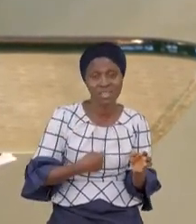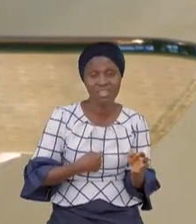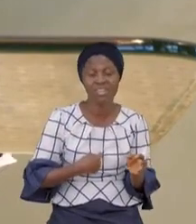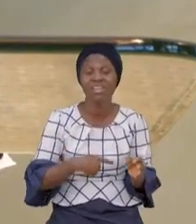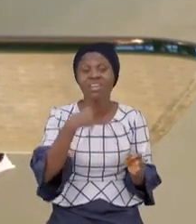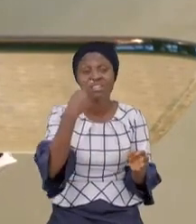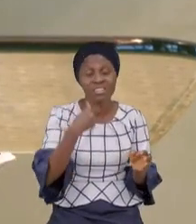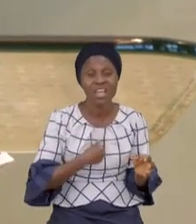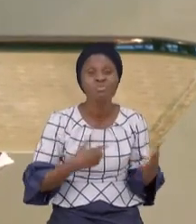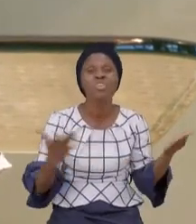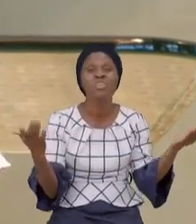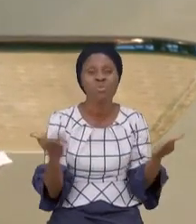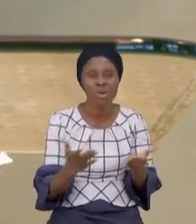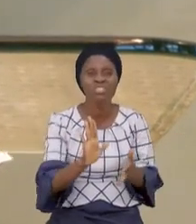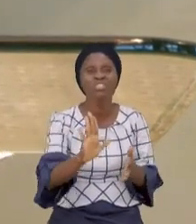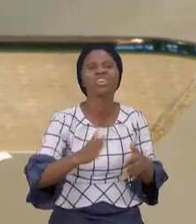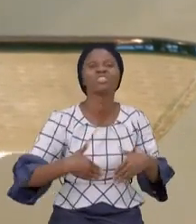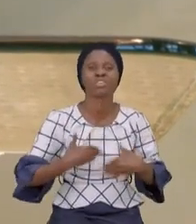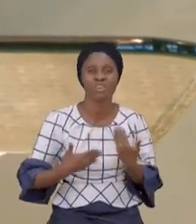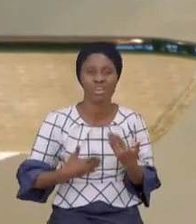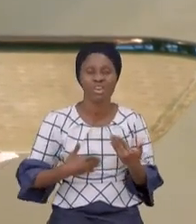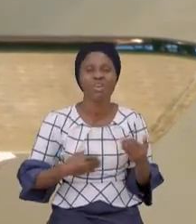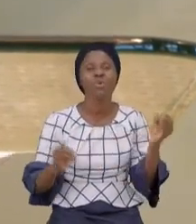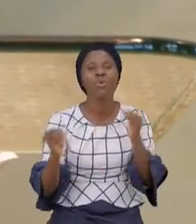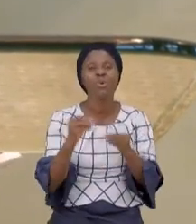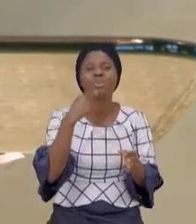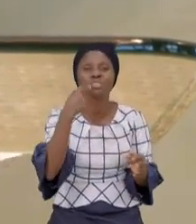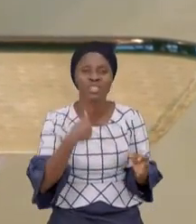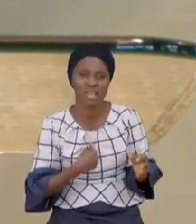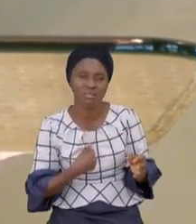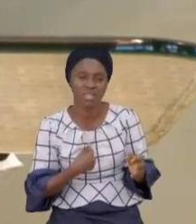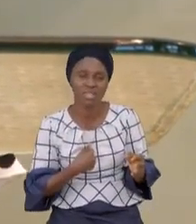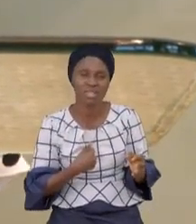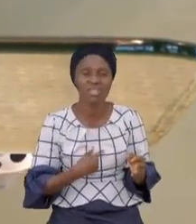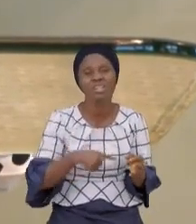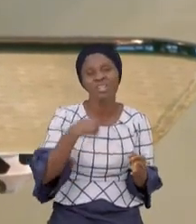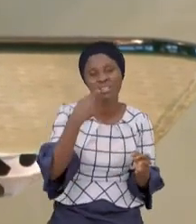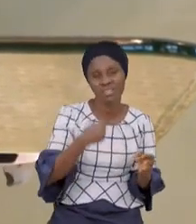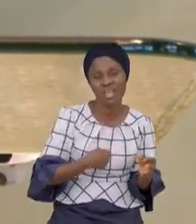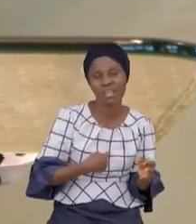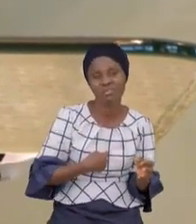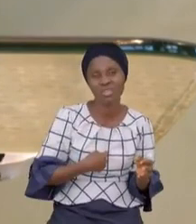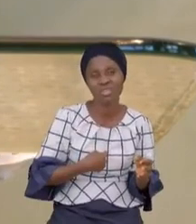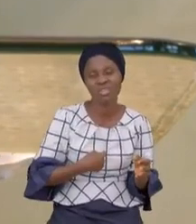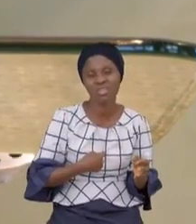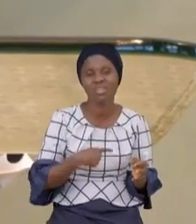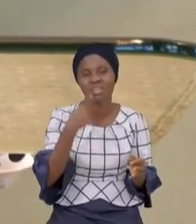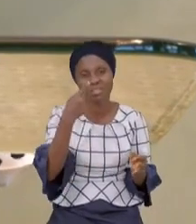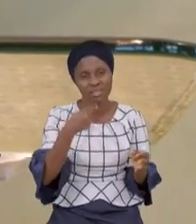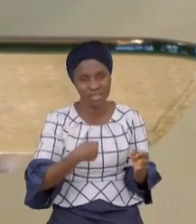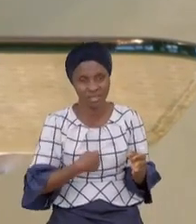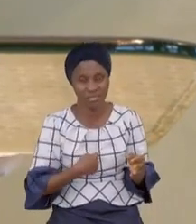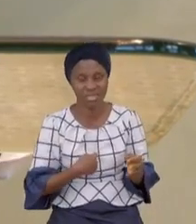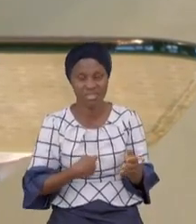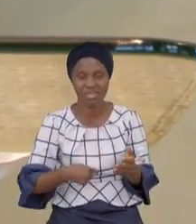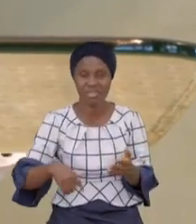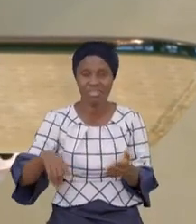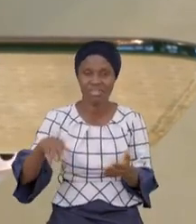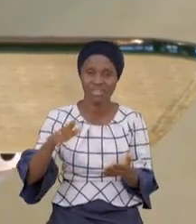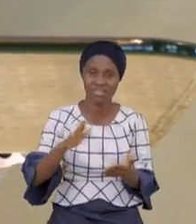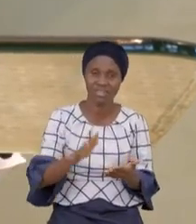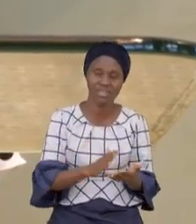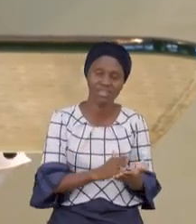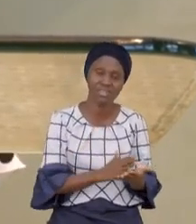me, tell me what's your joy. Oh, tell me, tell me, tell me,